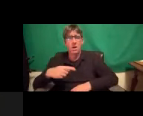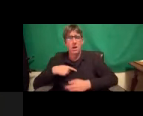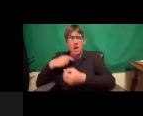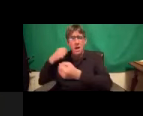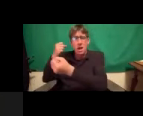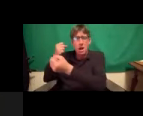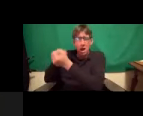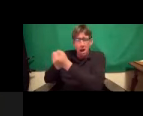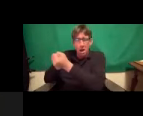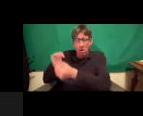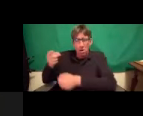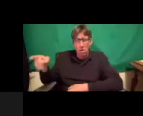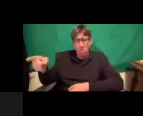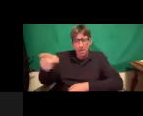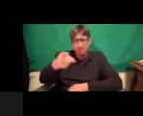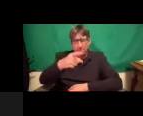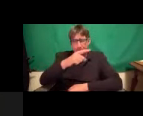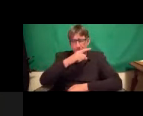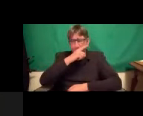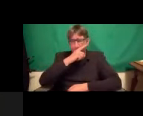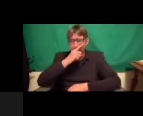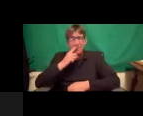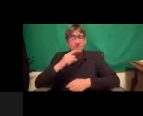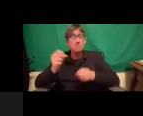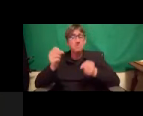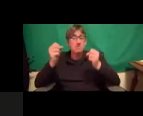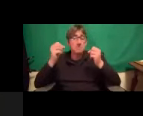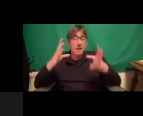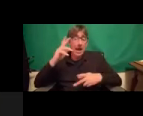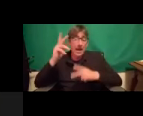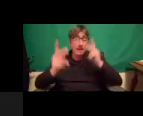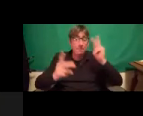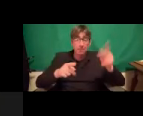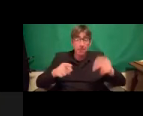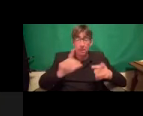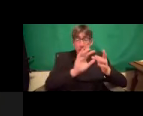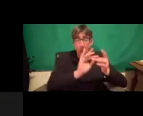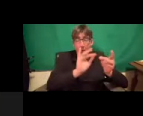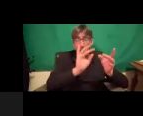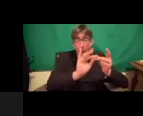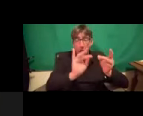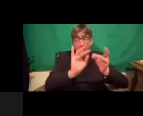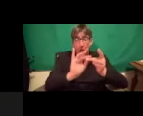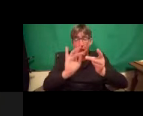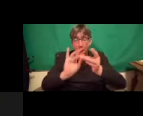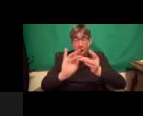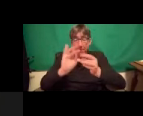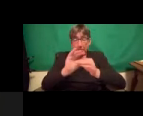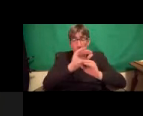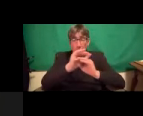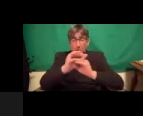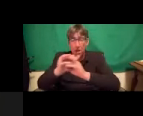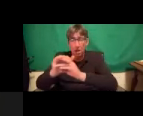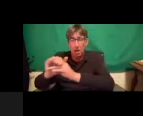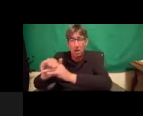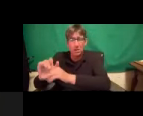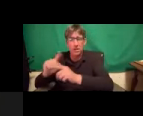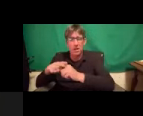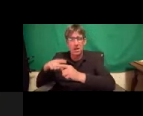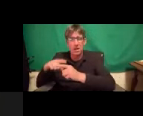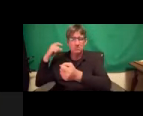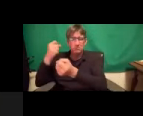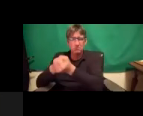multiple folks who have also been commenting tonight, pointing out kind of the flaw we're hearing in terms of how